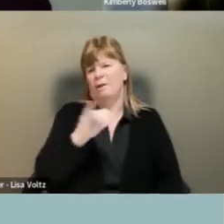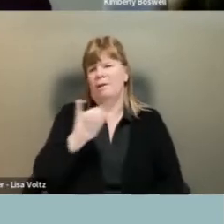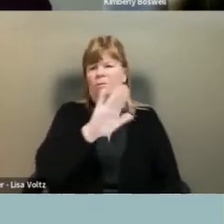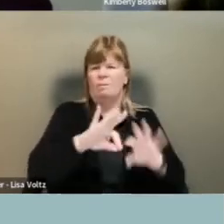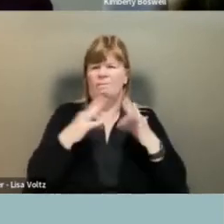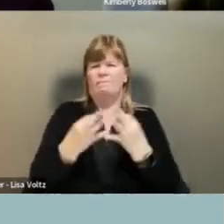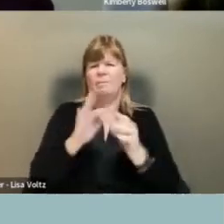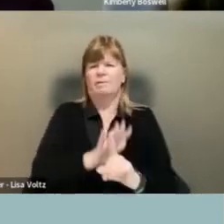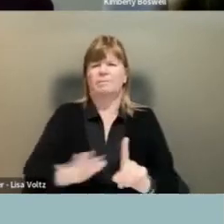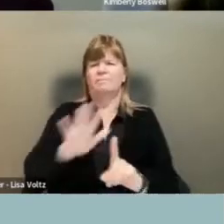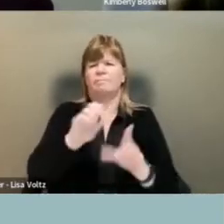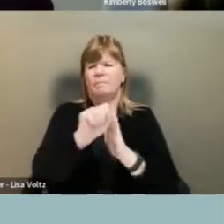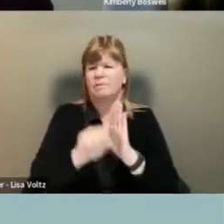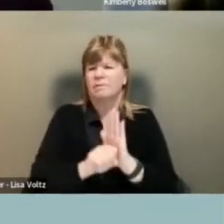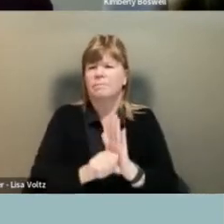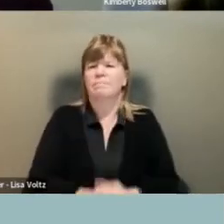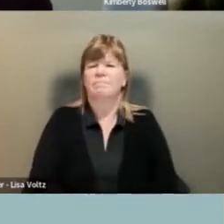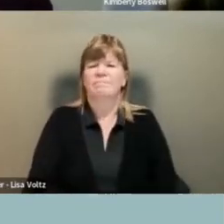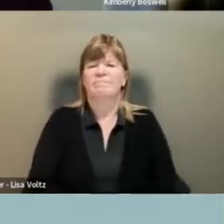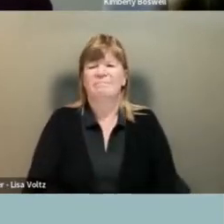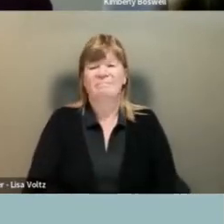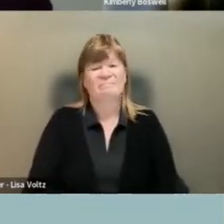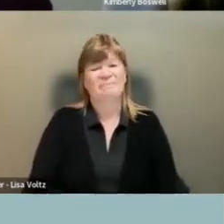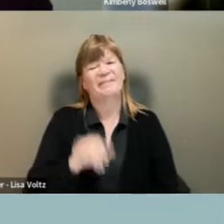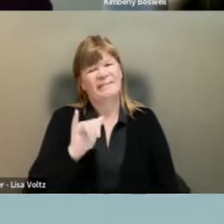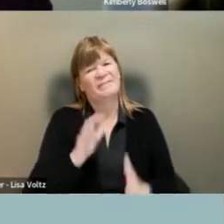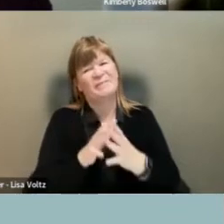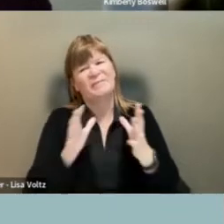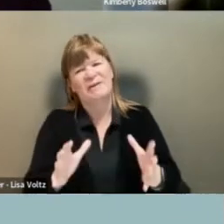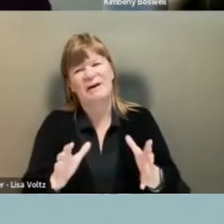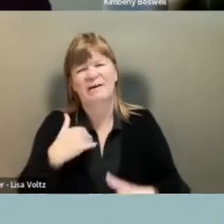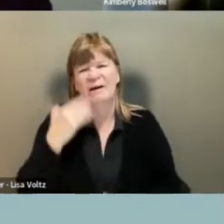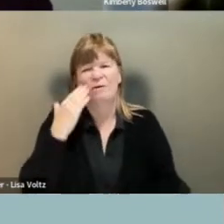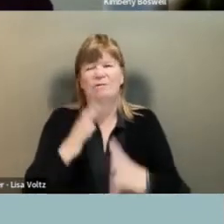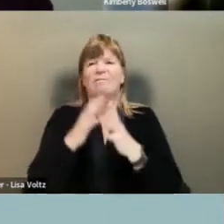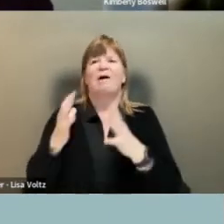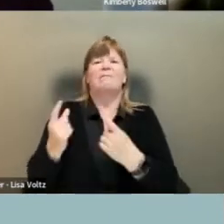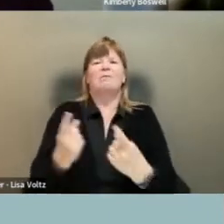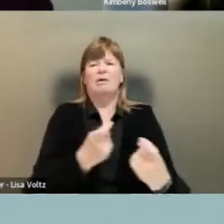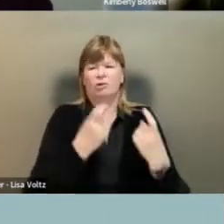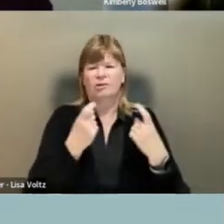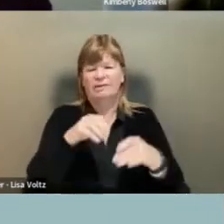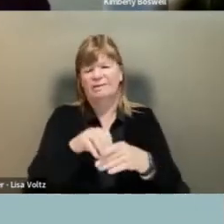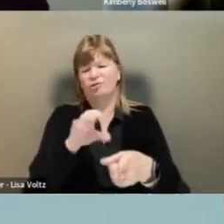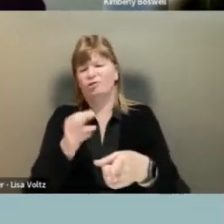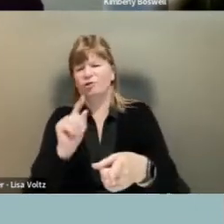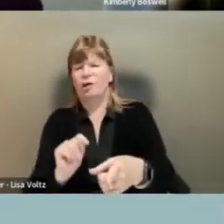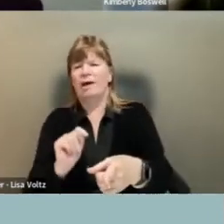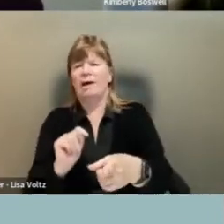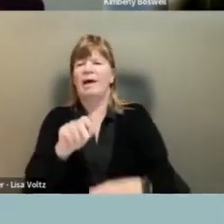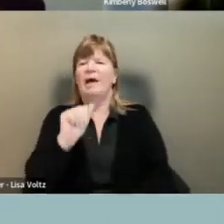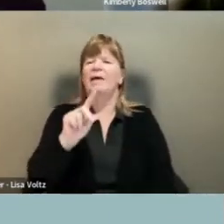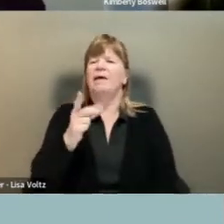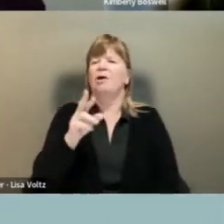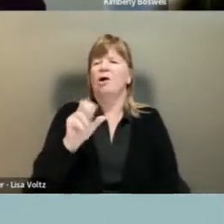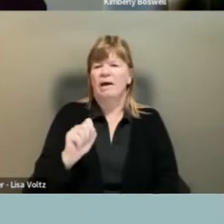state. That was a lot. And I know there are many questions as well in the chat. So ADRS, we're